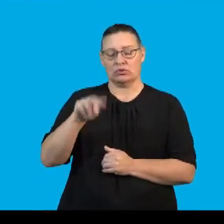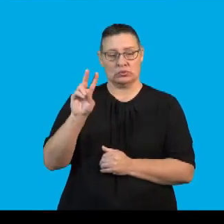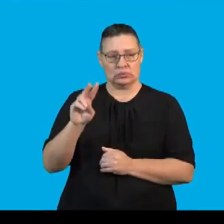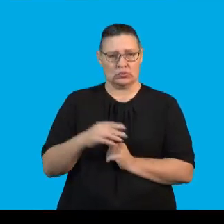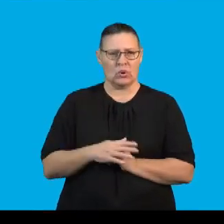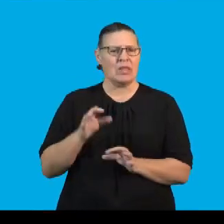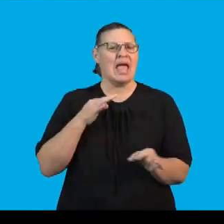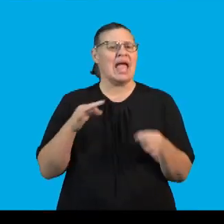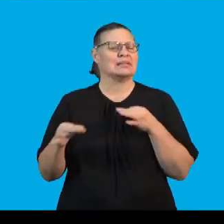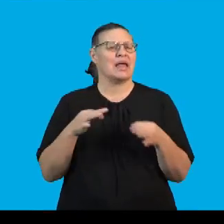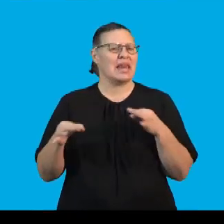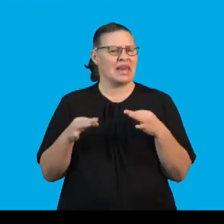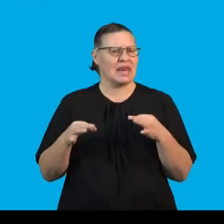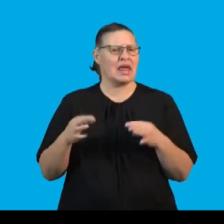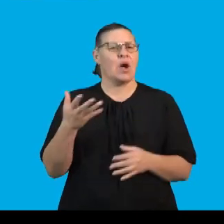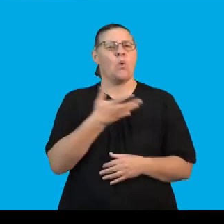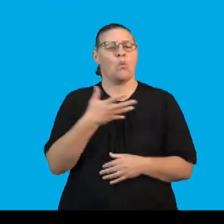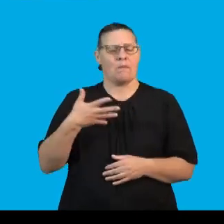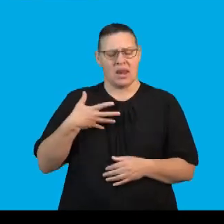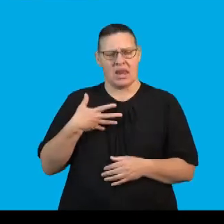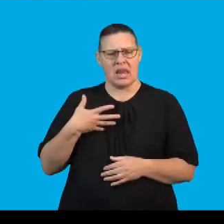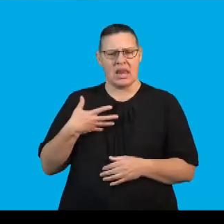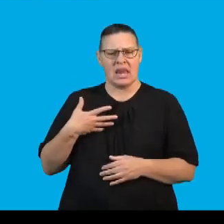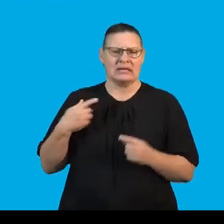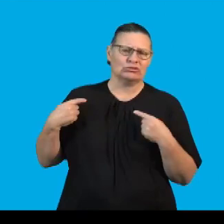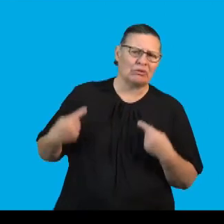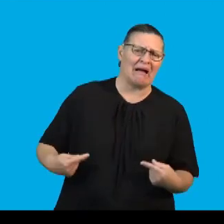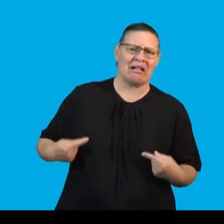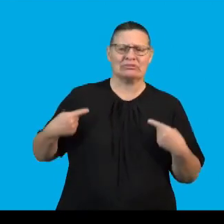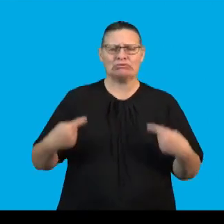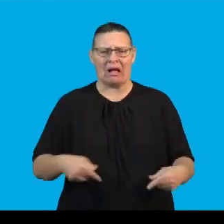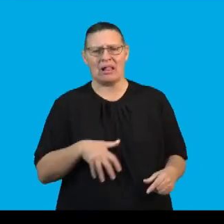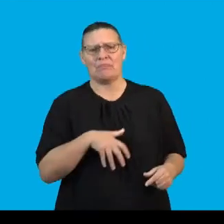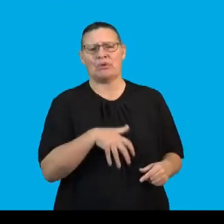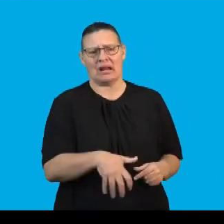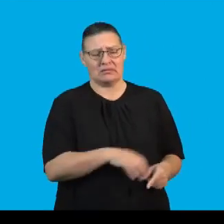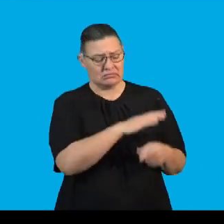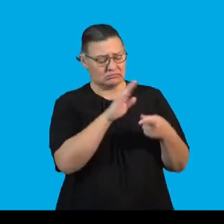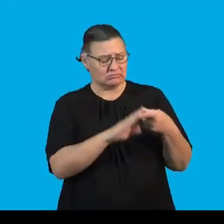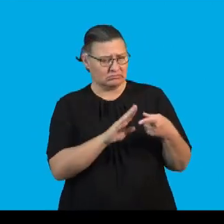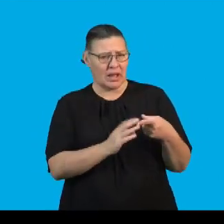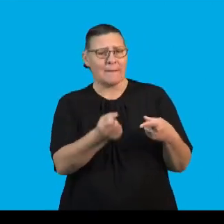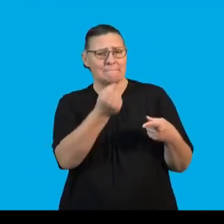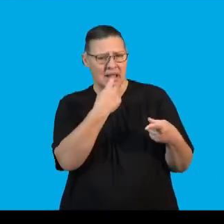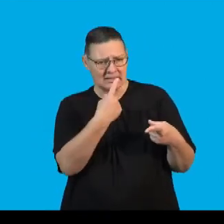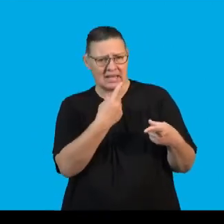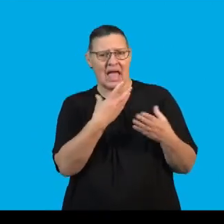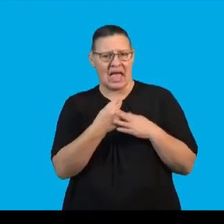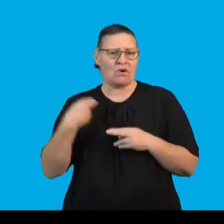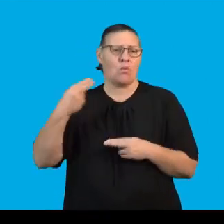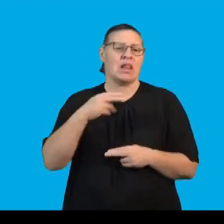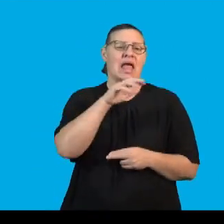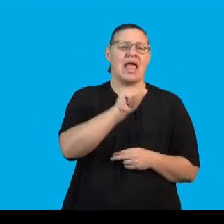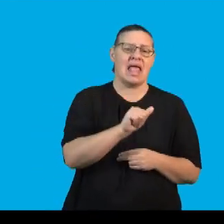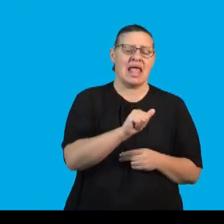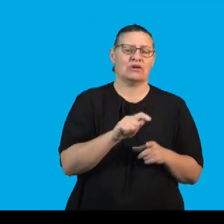232, explain why a female who is struggling to get pregnant, A, may be given pills